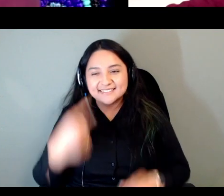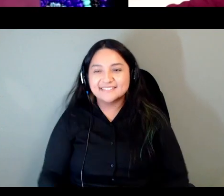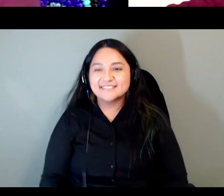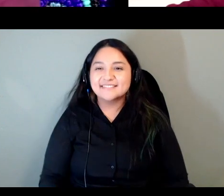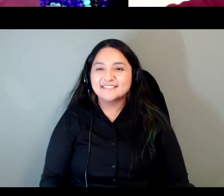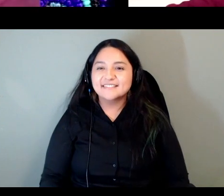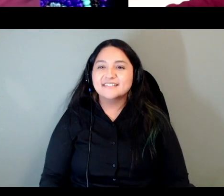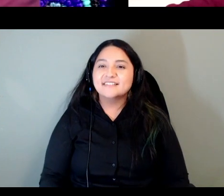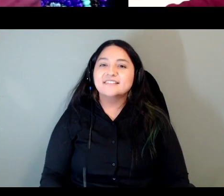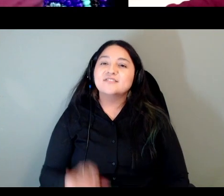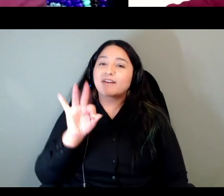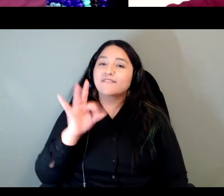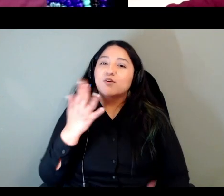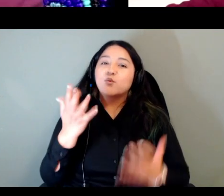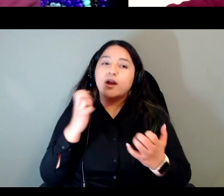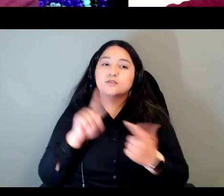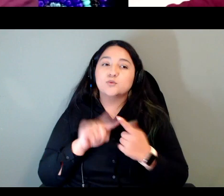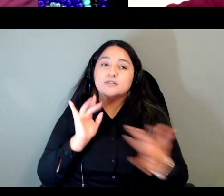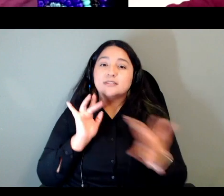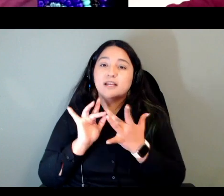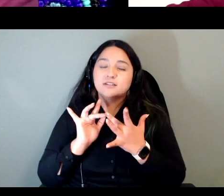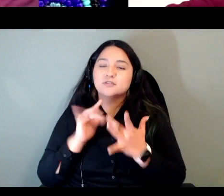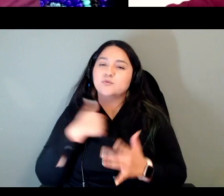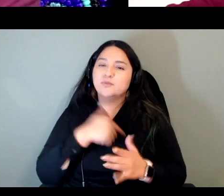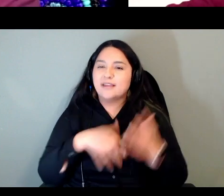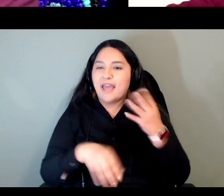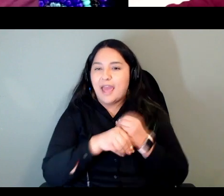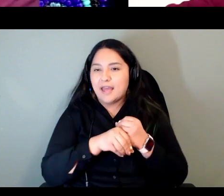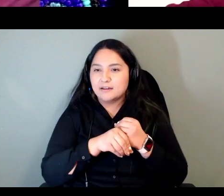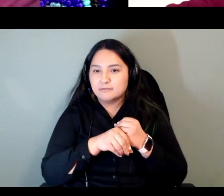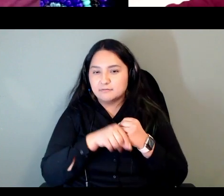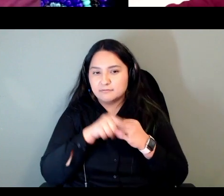So if you want to get in touch with us, we put our contact information here.